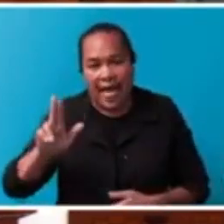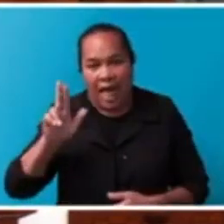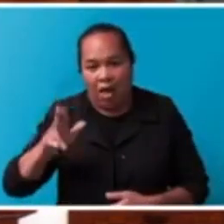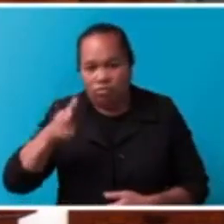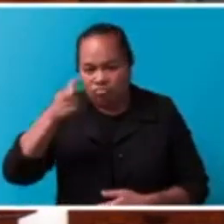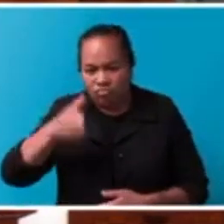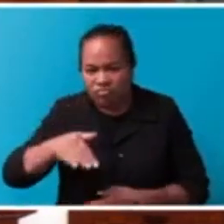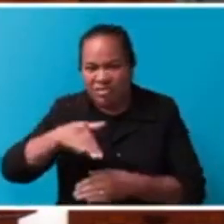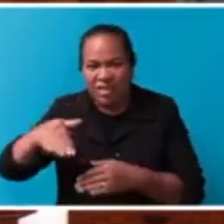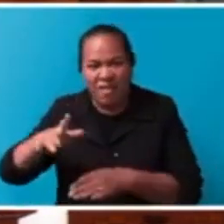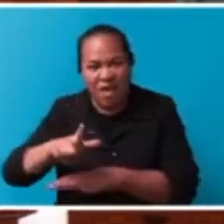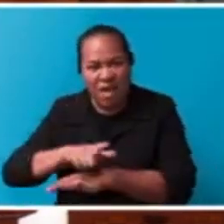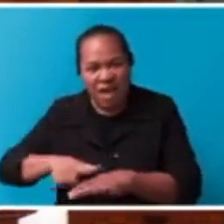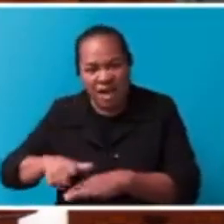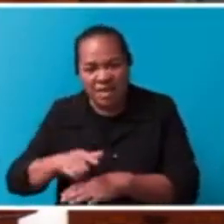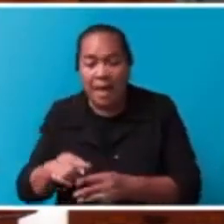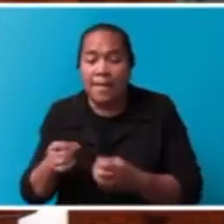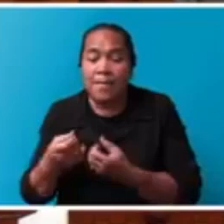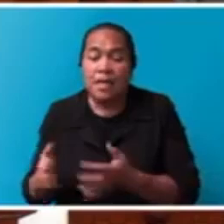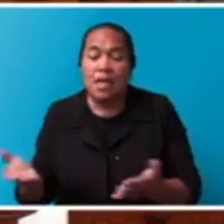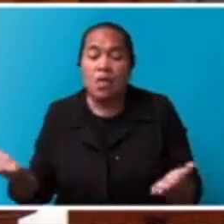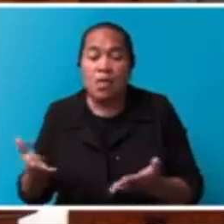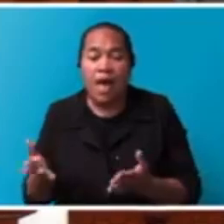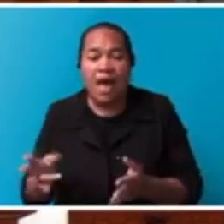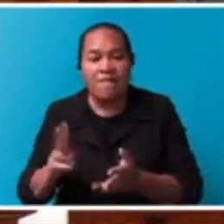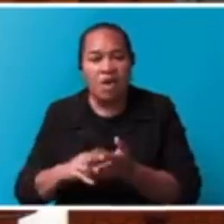with Bonombalavu and Lakemba.